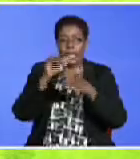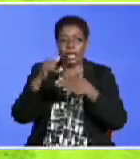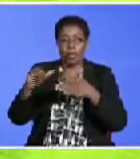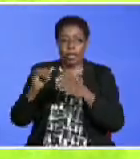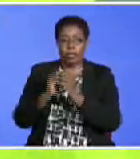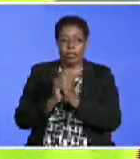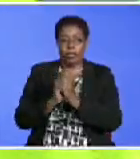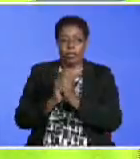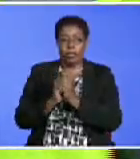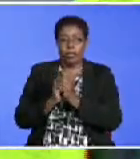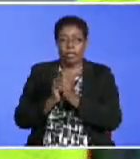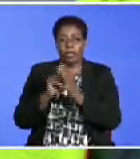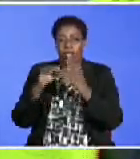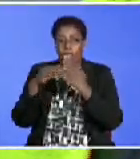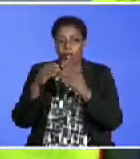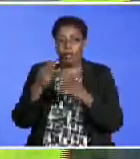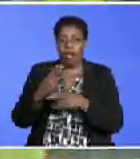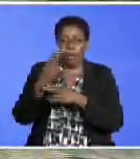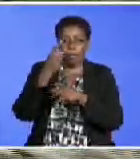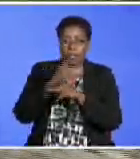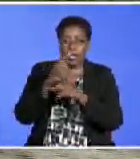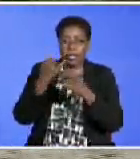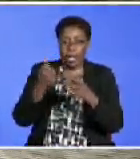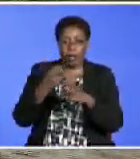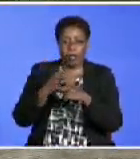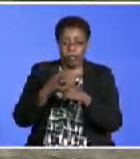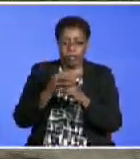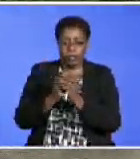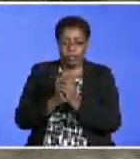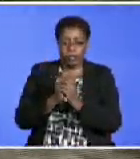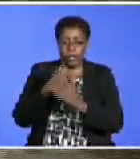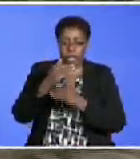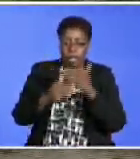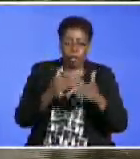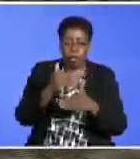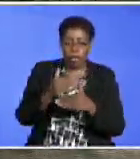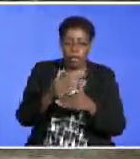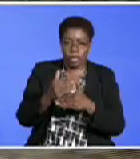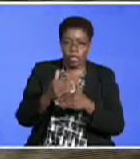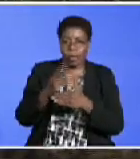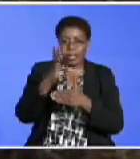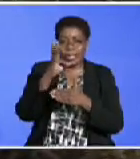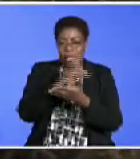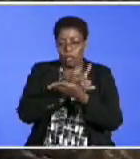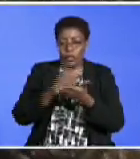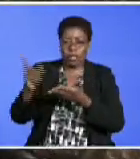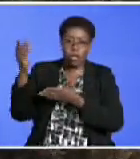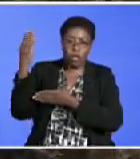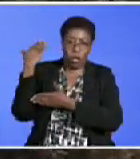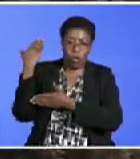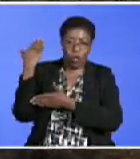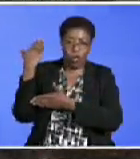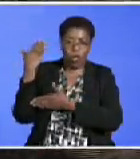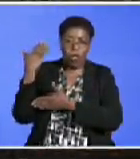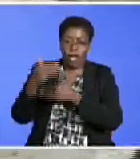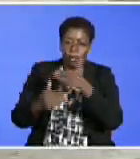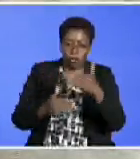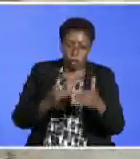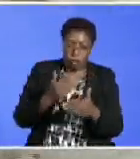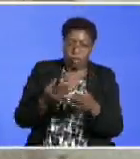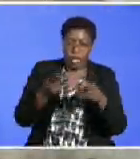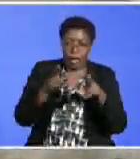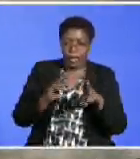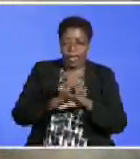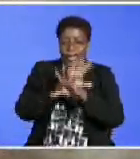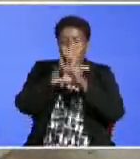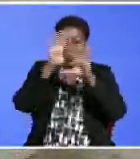learning curve for us straight from day one up until now. The cleanup process officially began 6 weeks ago, and although steady progress is being made,